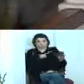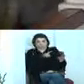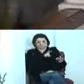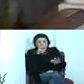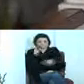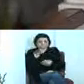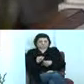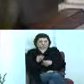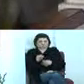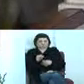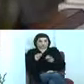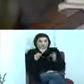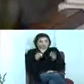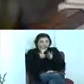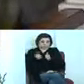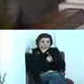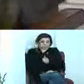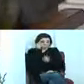believe.